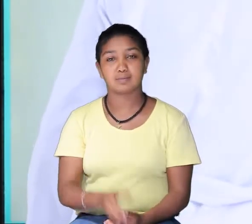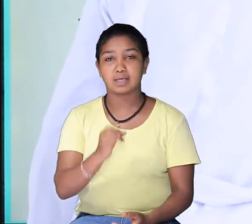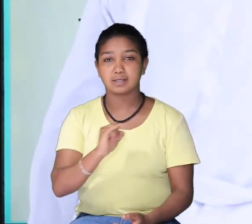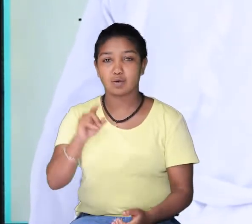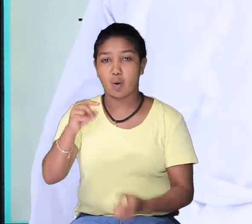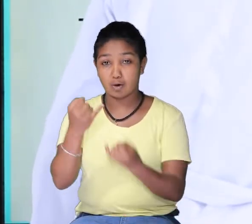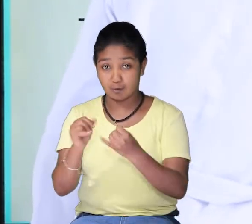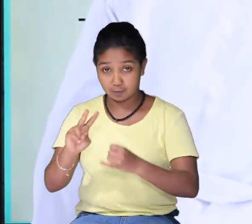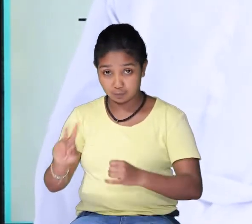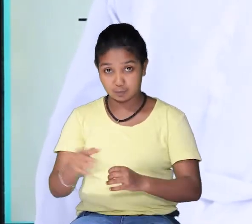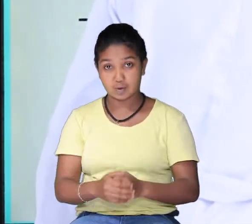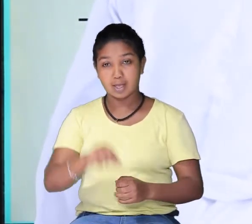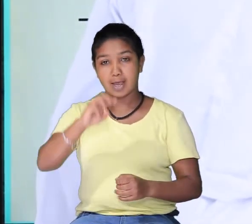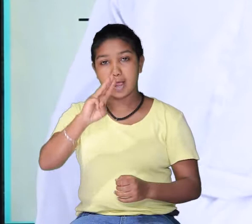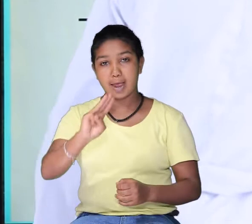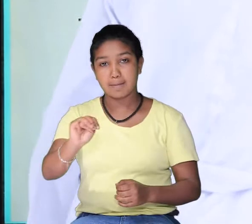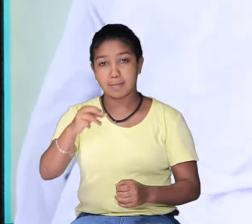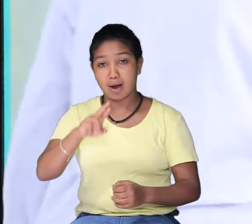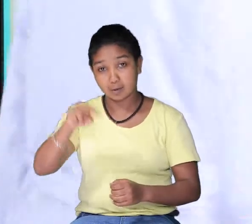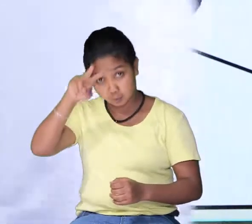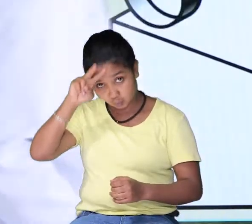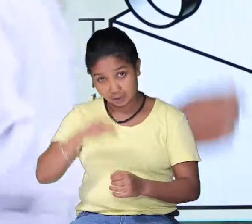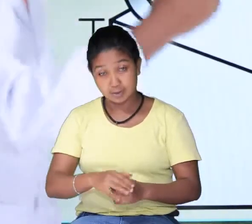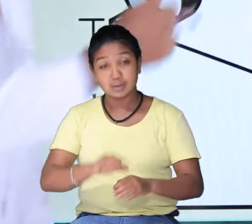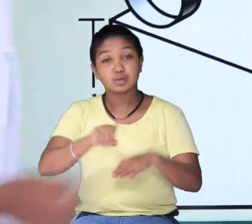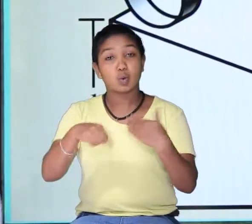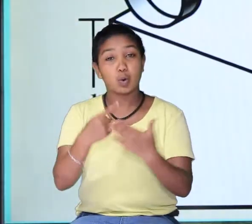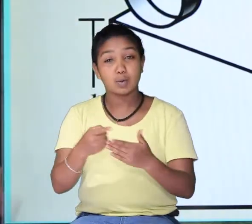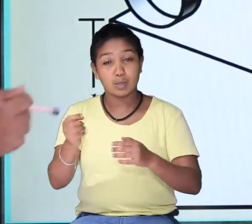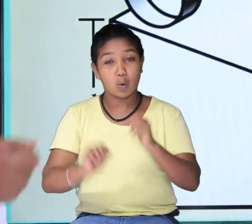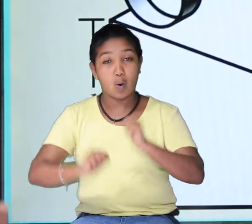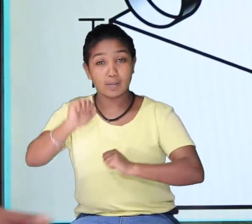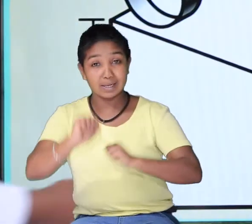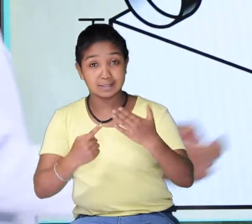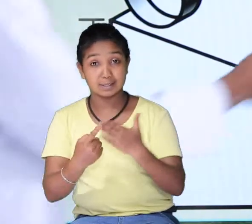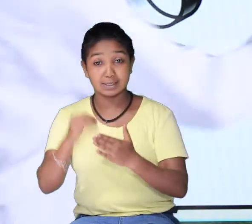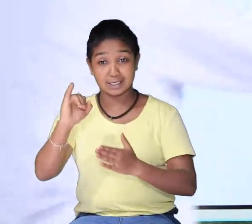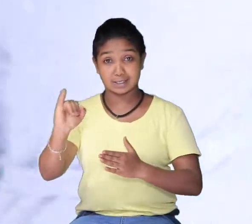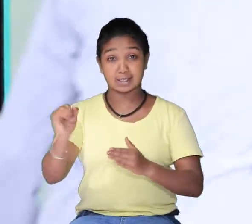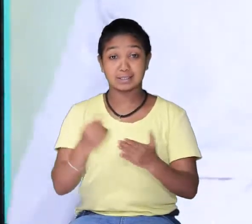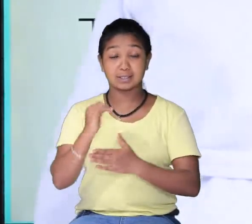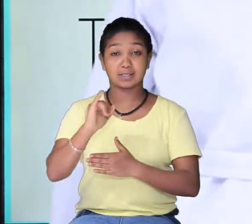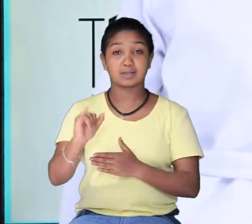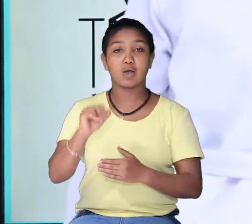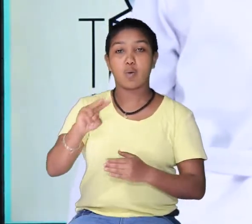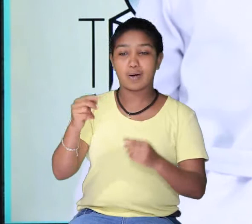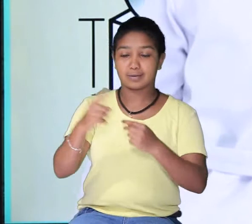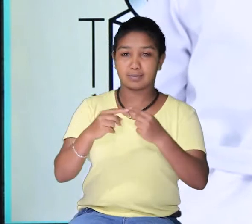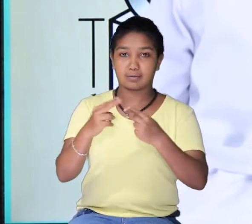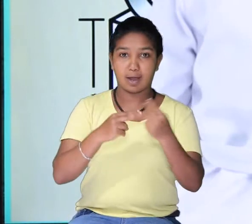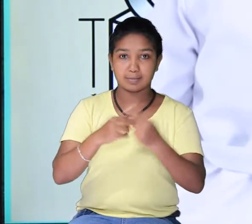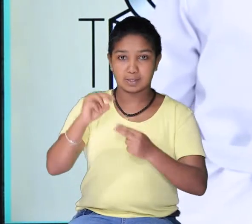is 1 over 2 mr squared. So when you compare this moment of inertia, this is 1